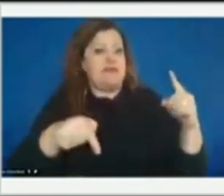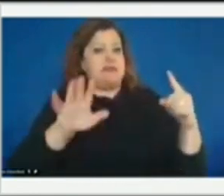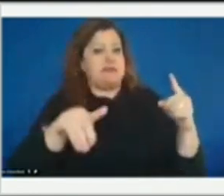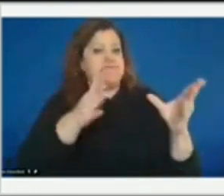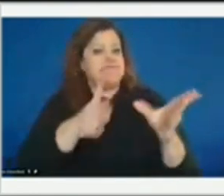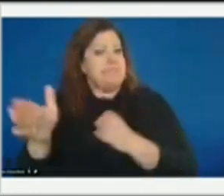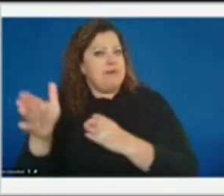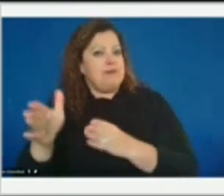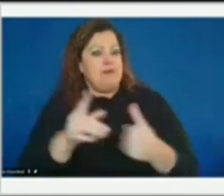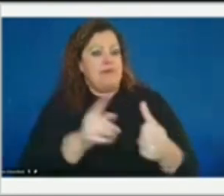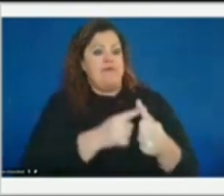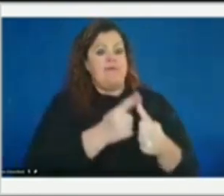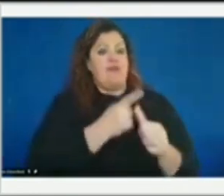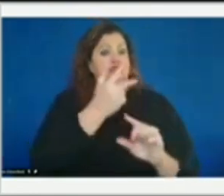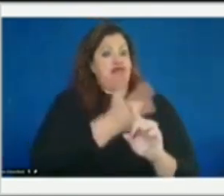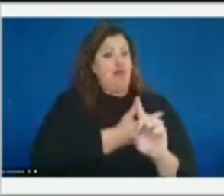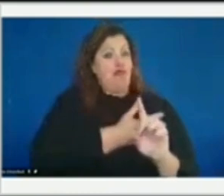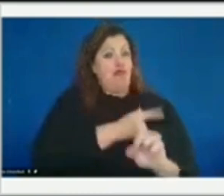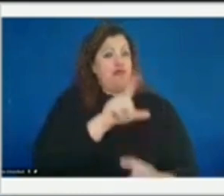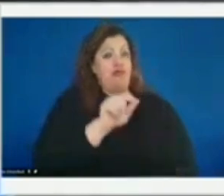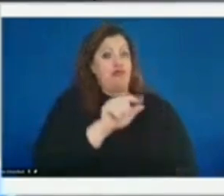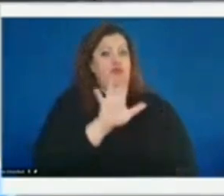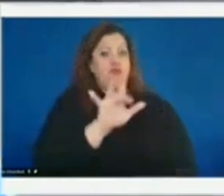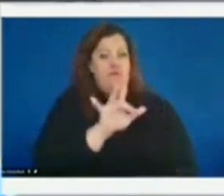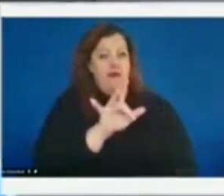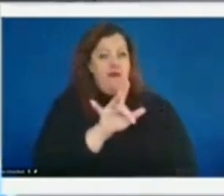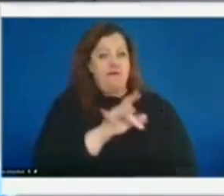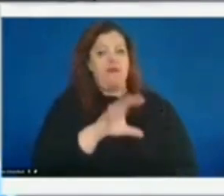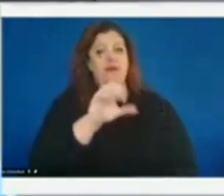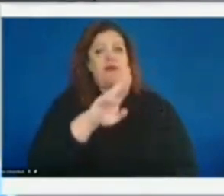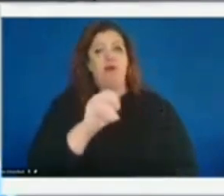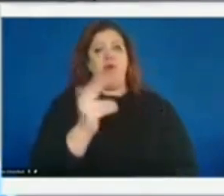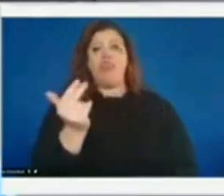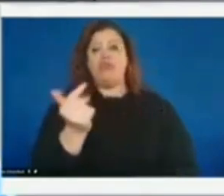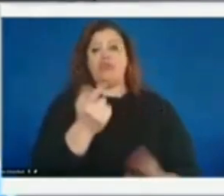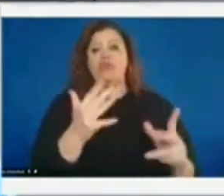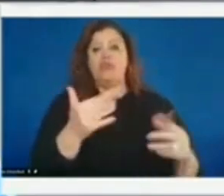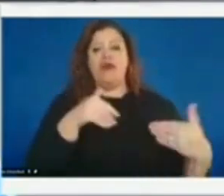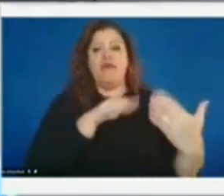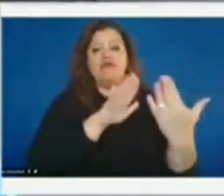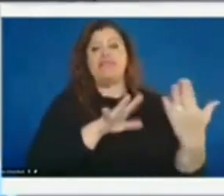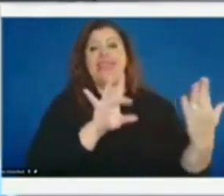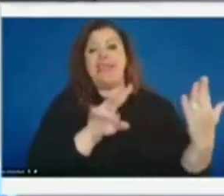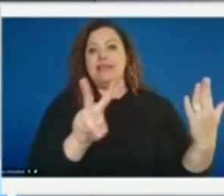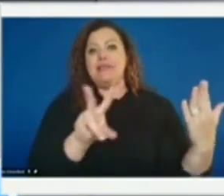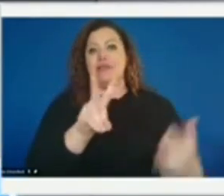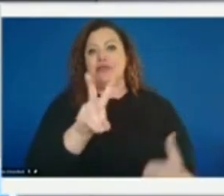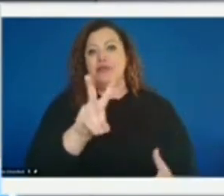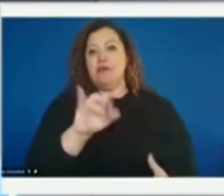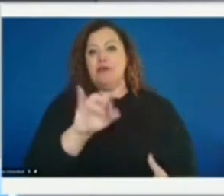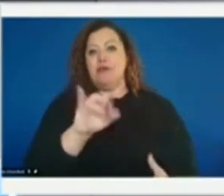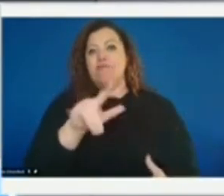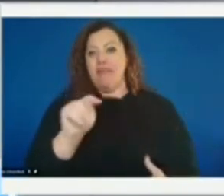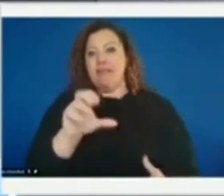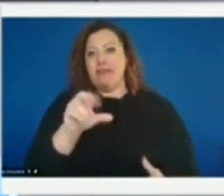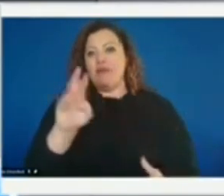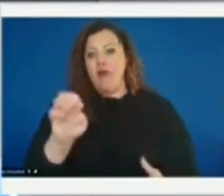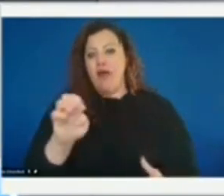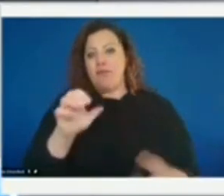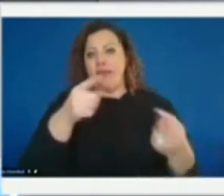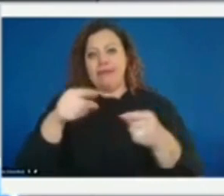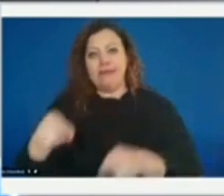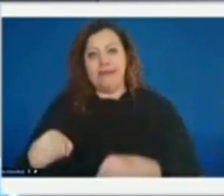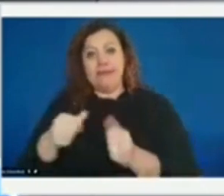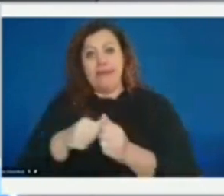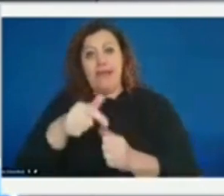1st quarter of 2025, the Core 13 has addressed 82 violent crime incidents in our focus areas and have